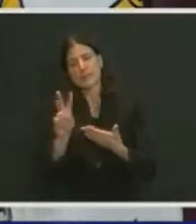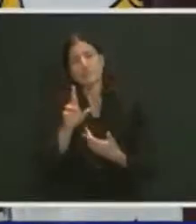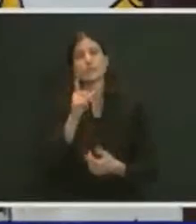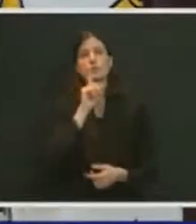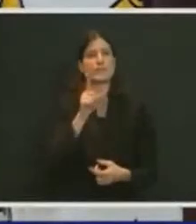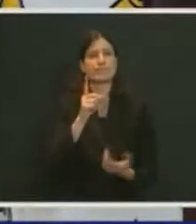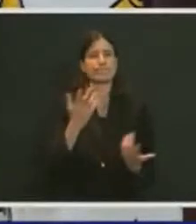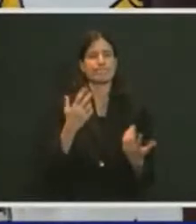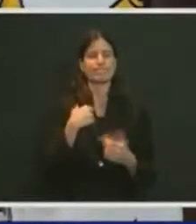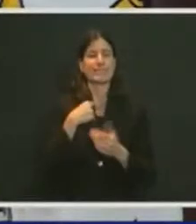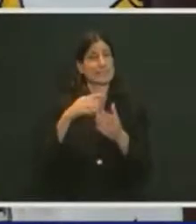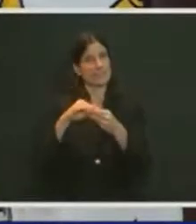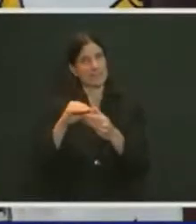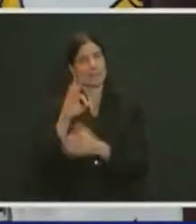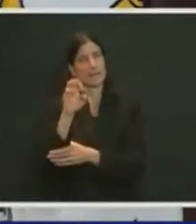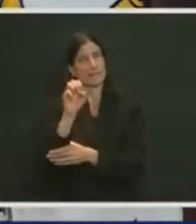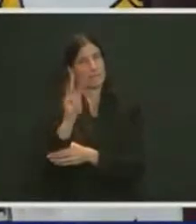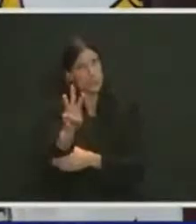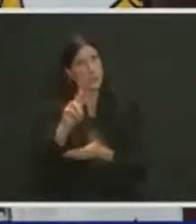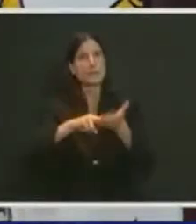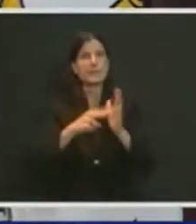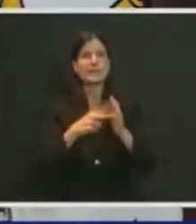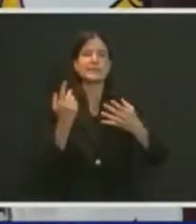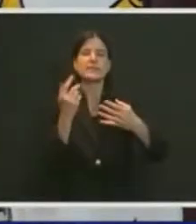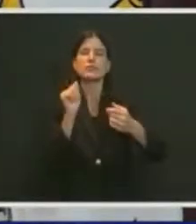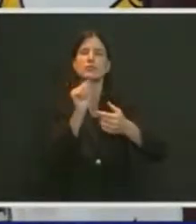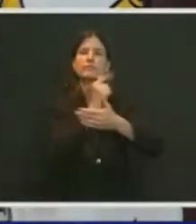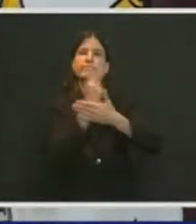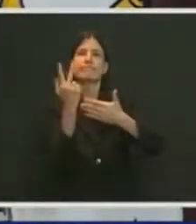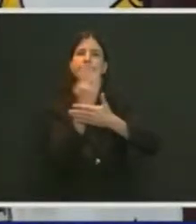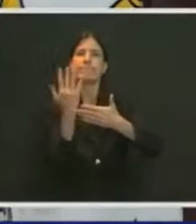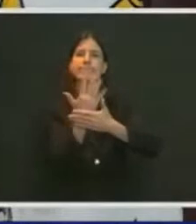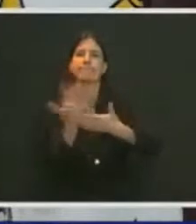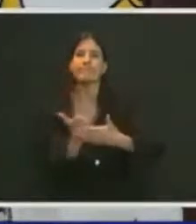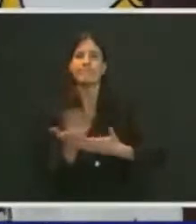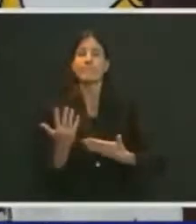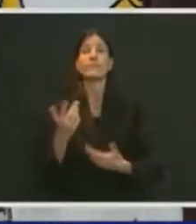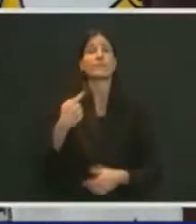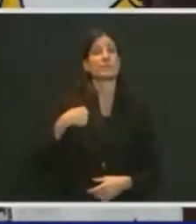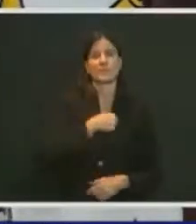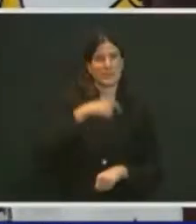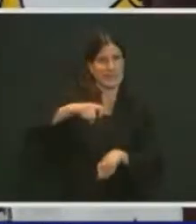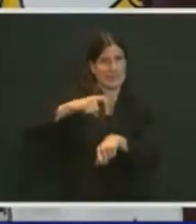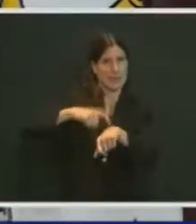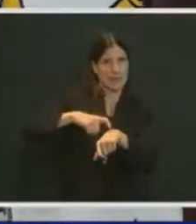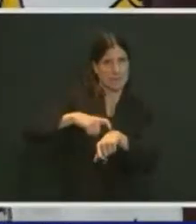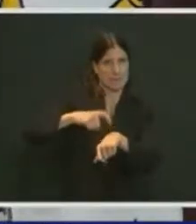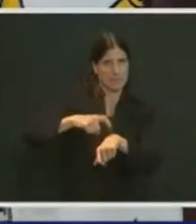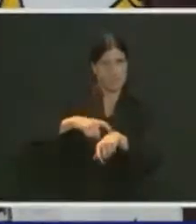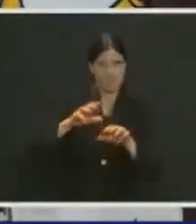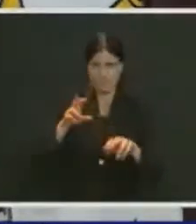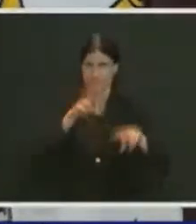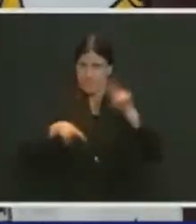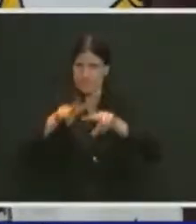to observe. The way it works is you do things,